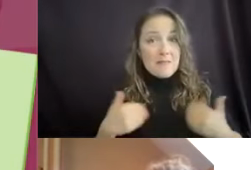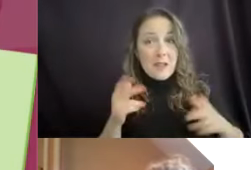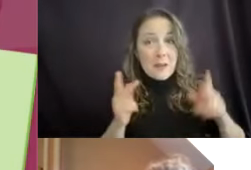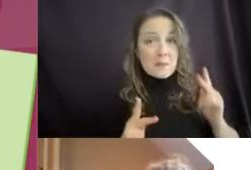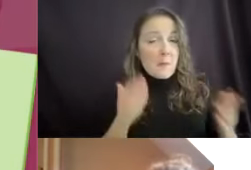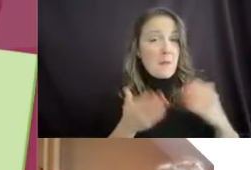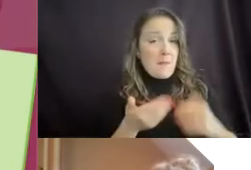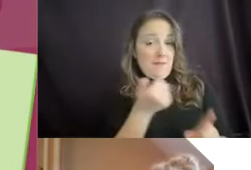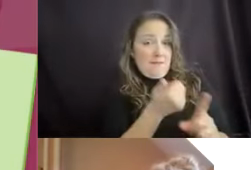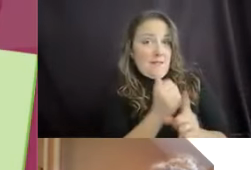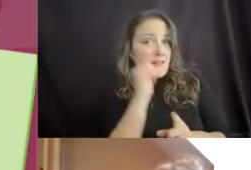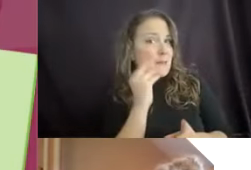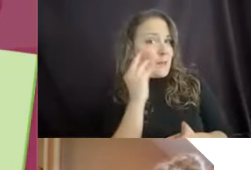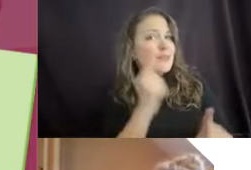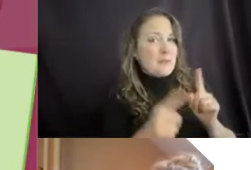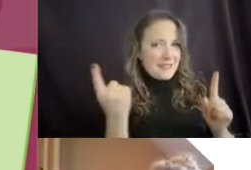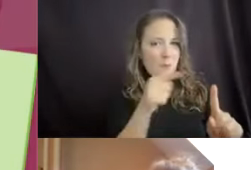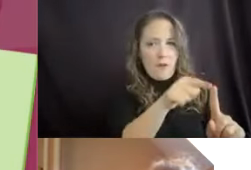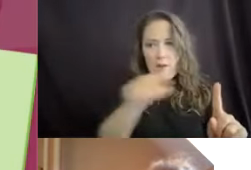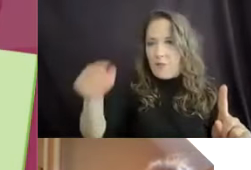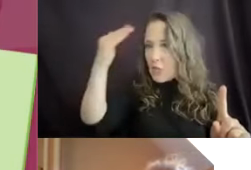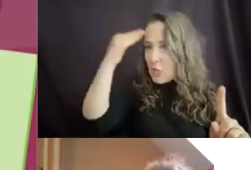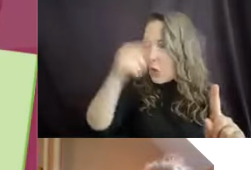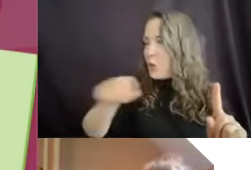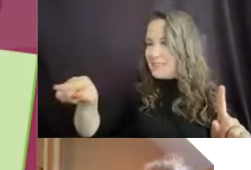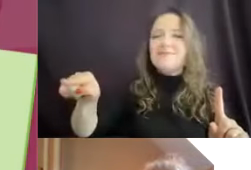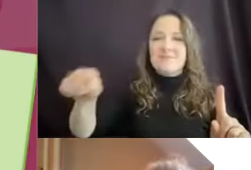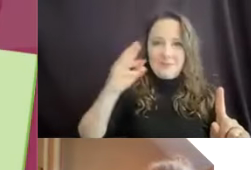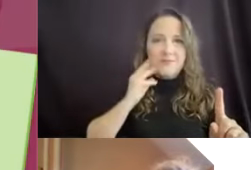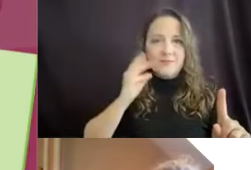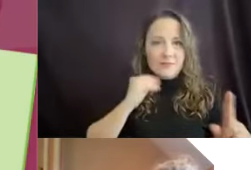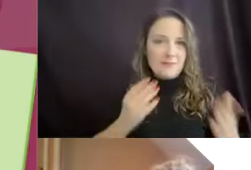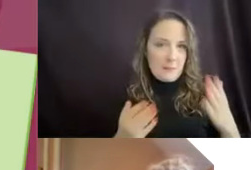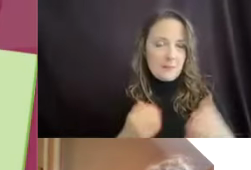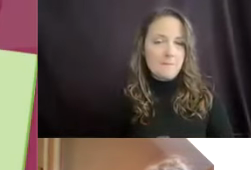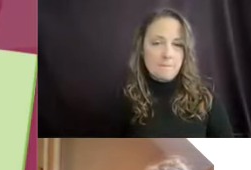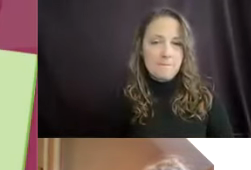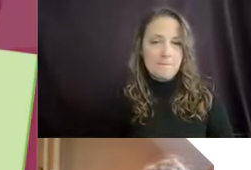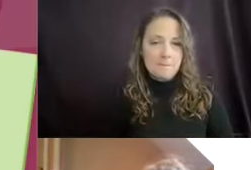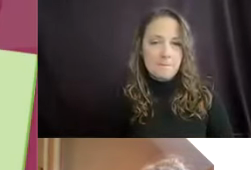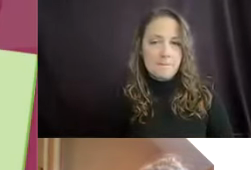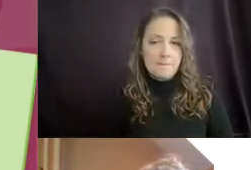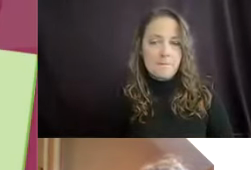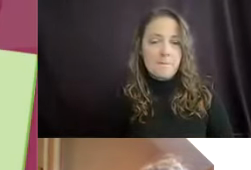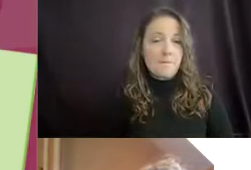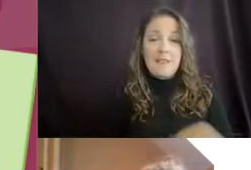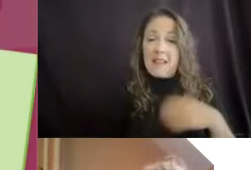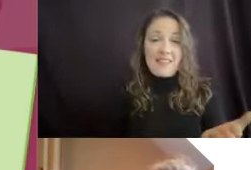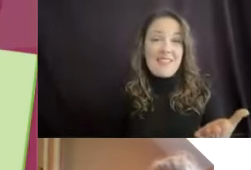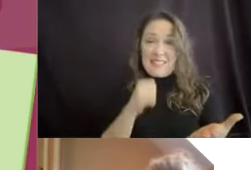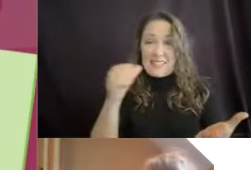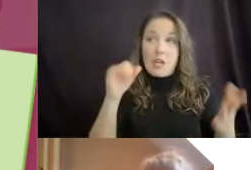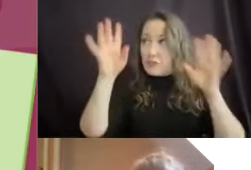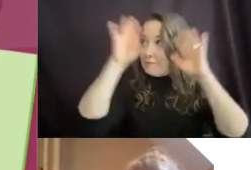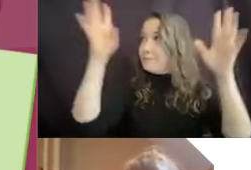know a young person in their life who is going through it. And we're not inventing a problem. This is for real.